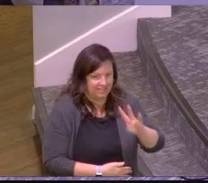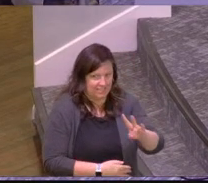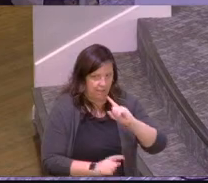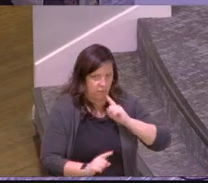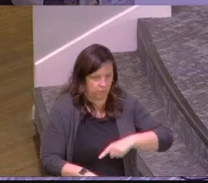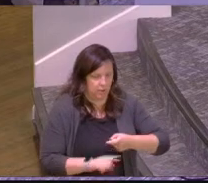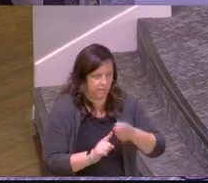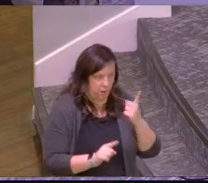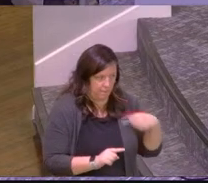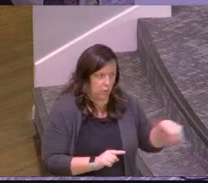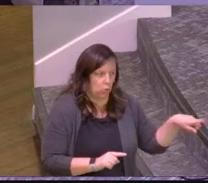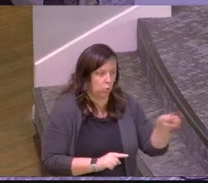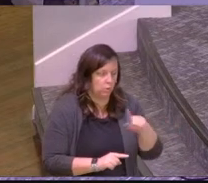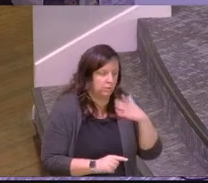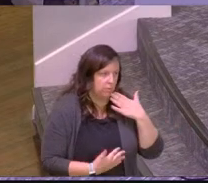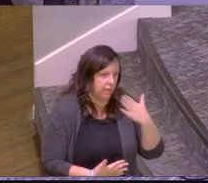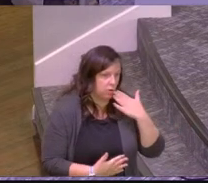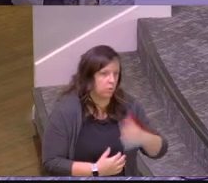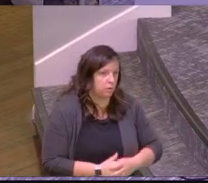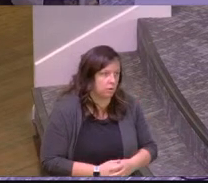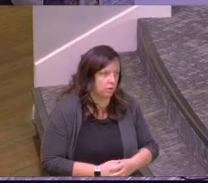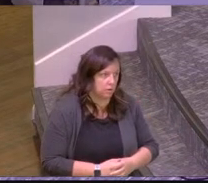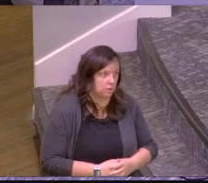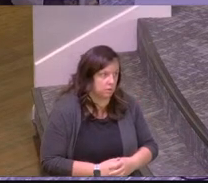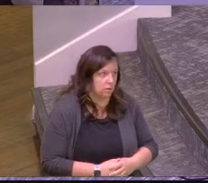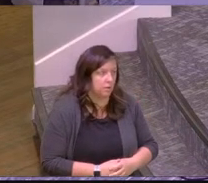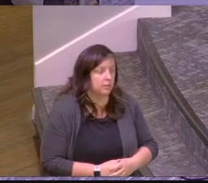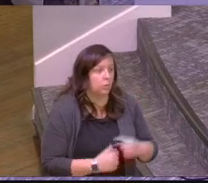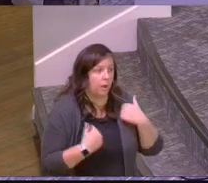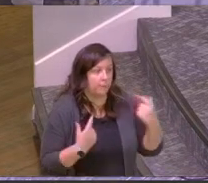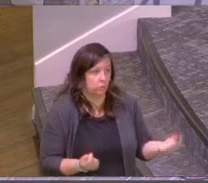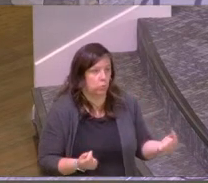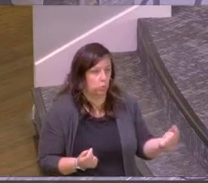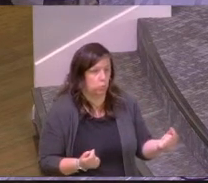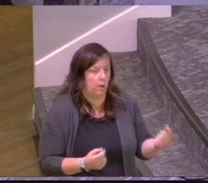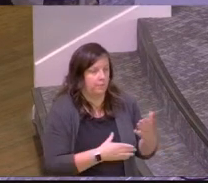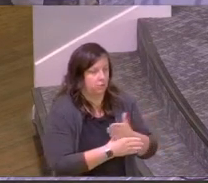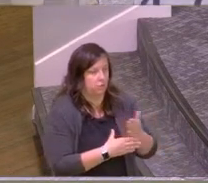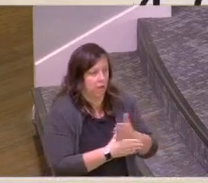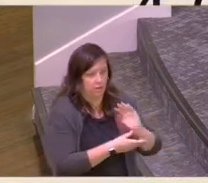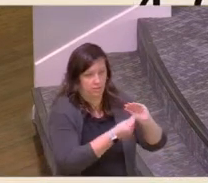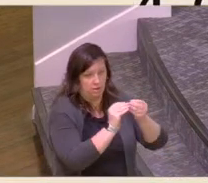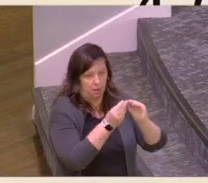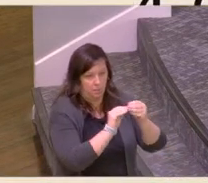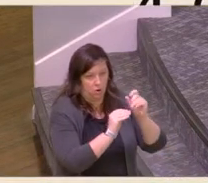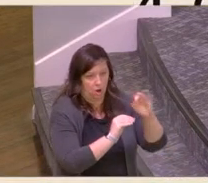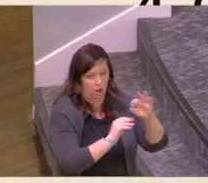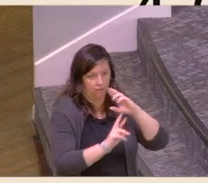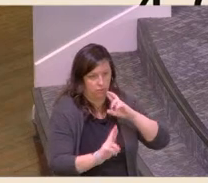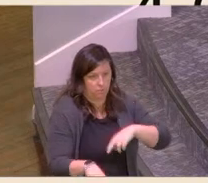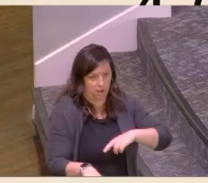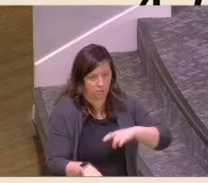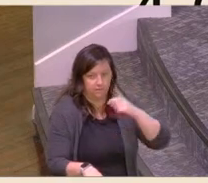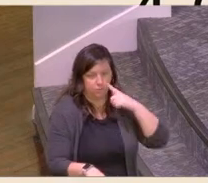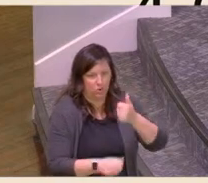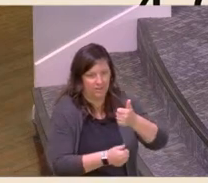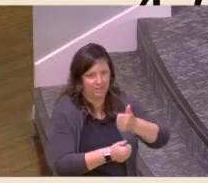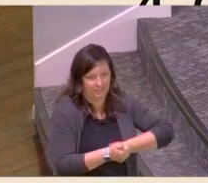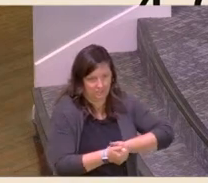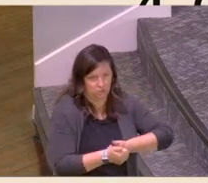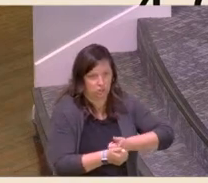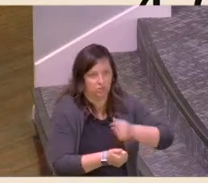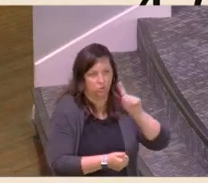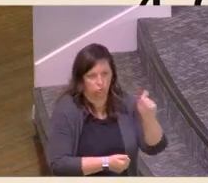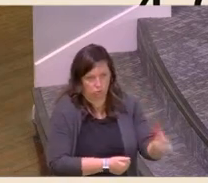from you all, so thank you. And what I'm gonna go ahead and do is share the number of responses for each of